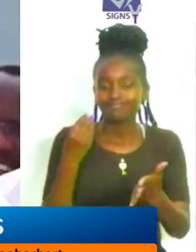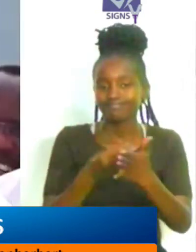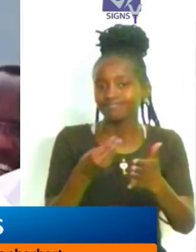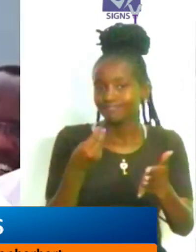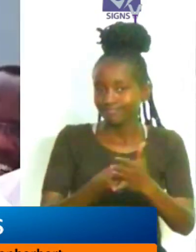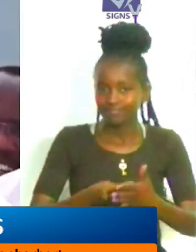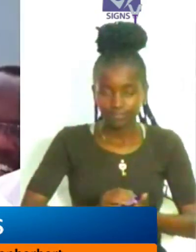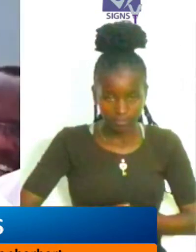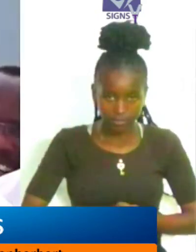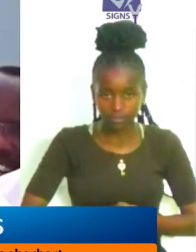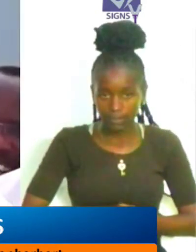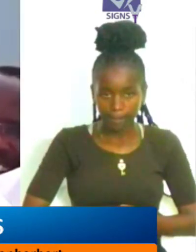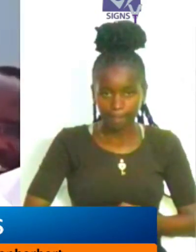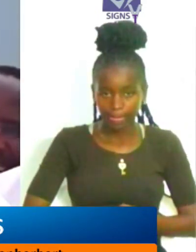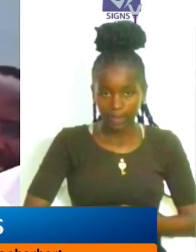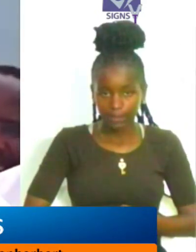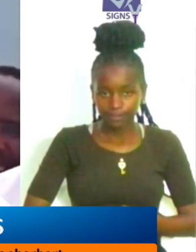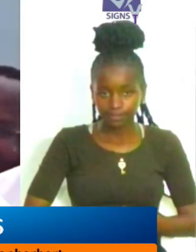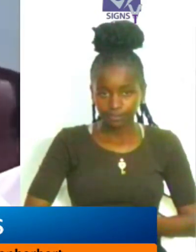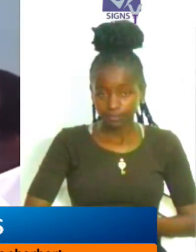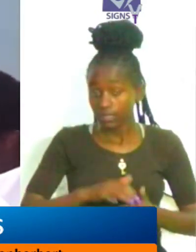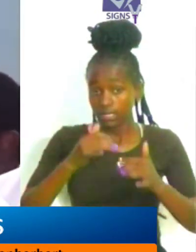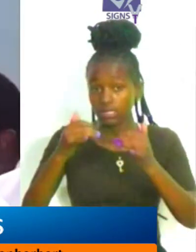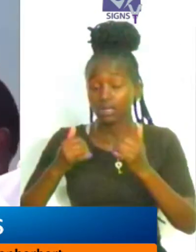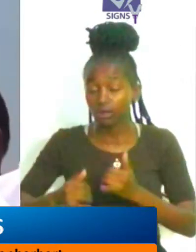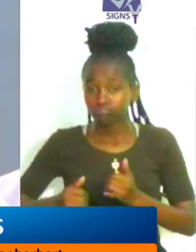That strategy of fuel subsidy